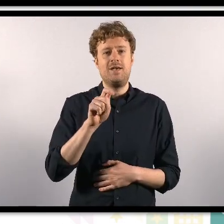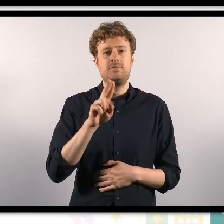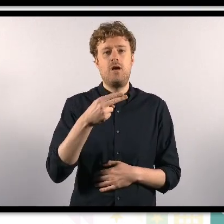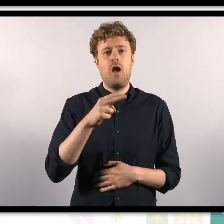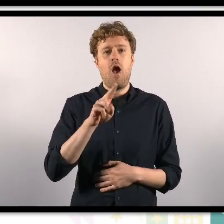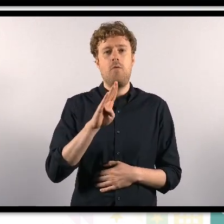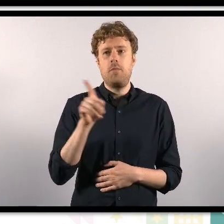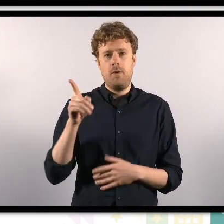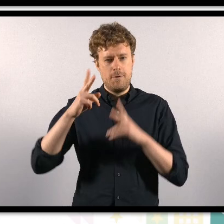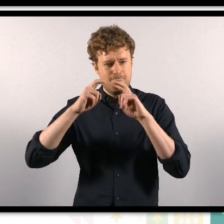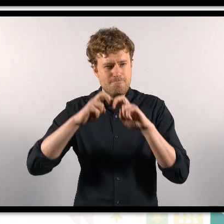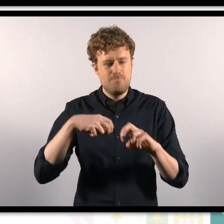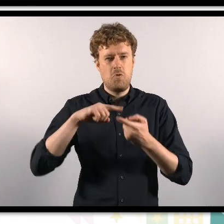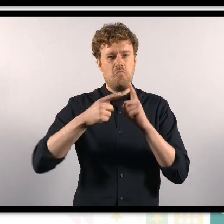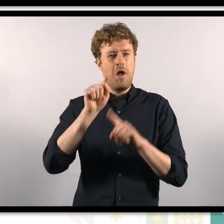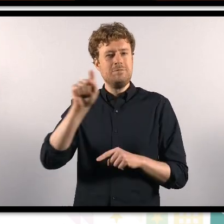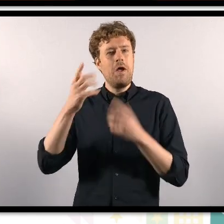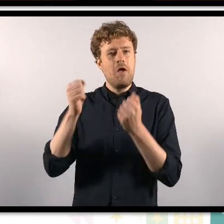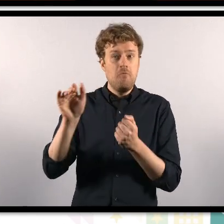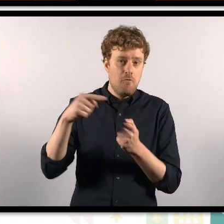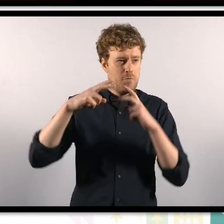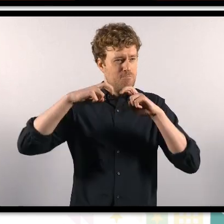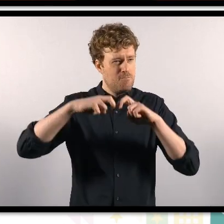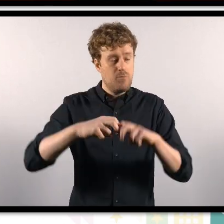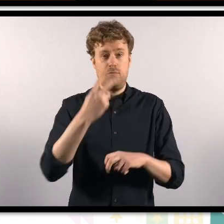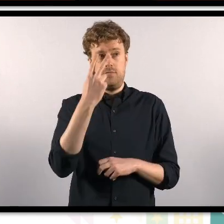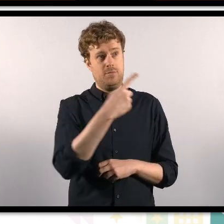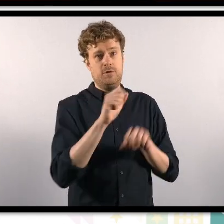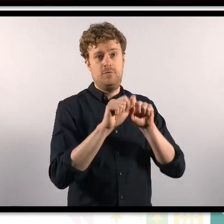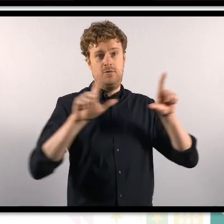the maintainers, across CNCF and kind of